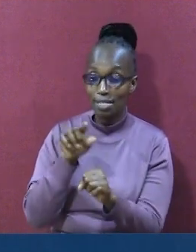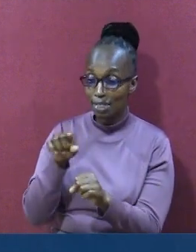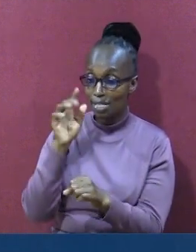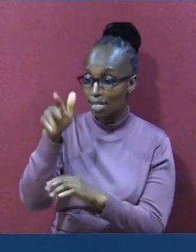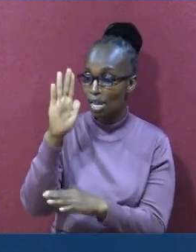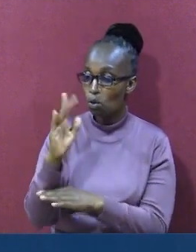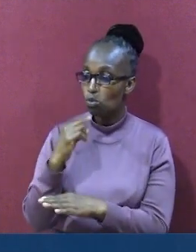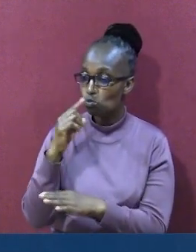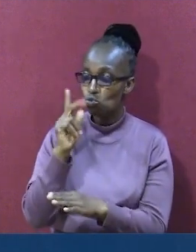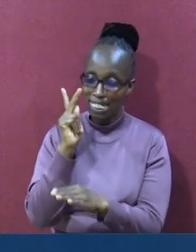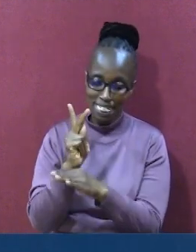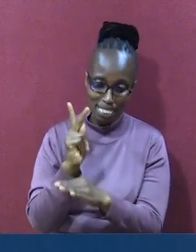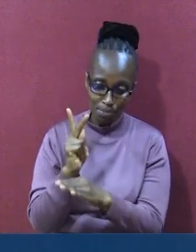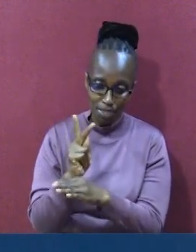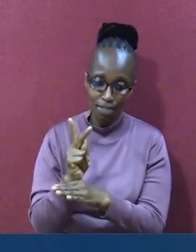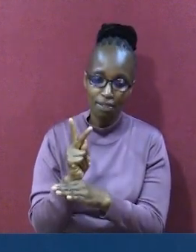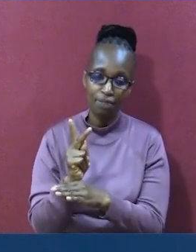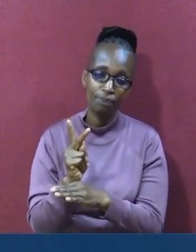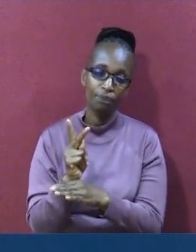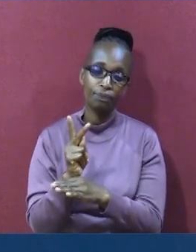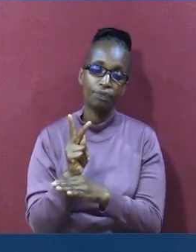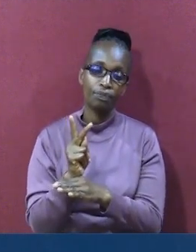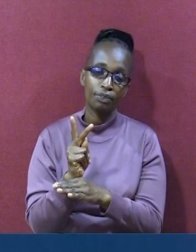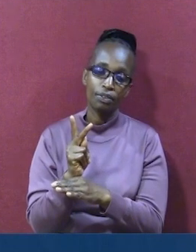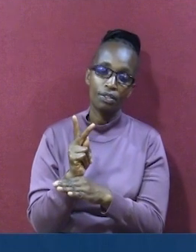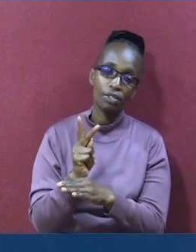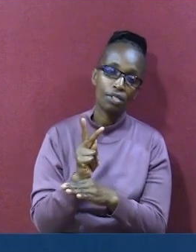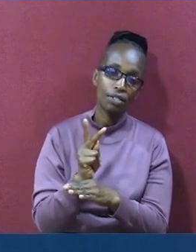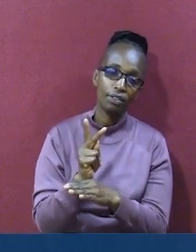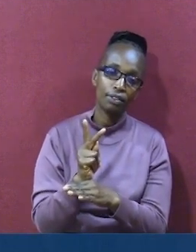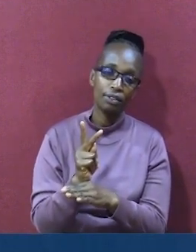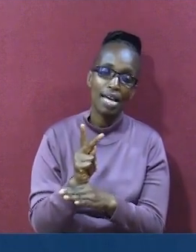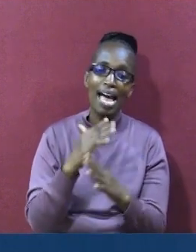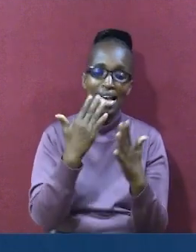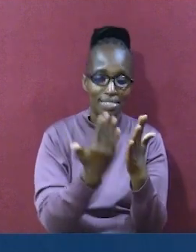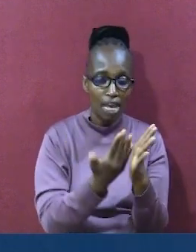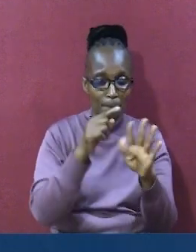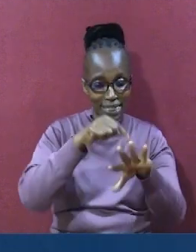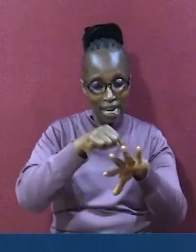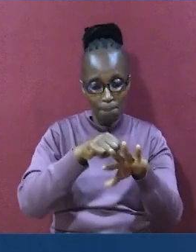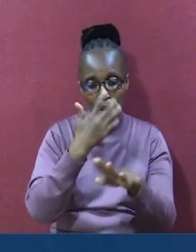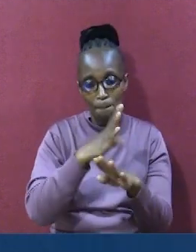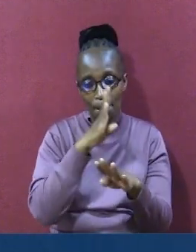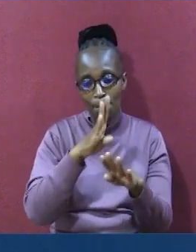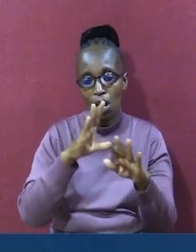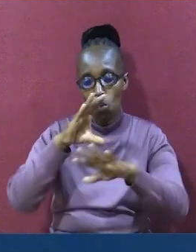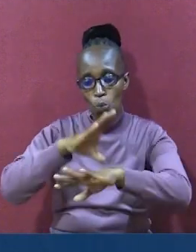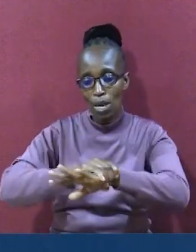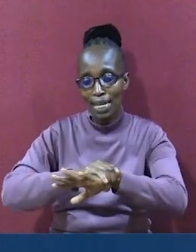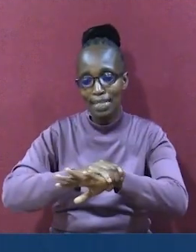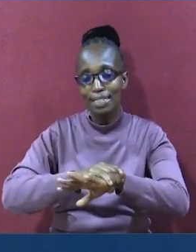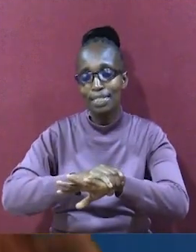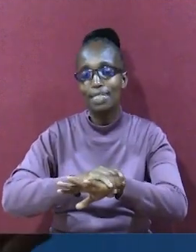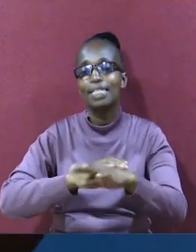Ni mungu ambaye anatimiza hadi sake. He makes his promises to become reality. Sometimes we may get to the